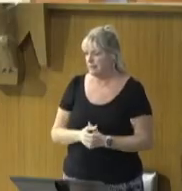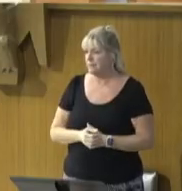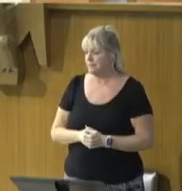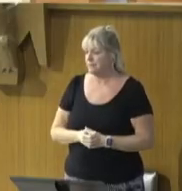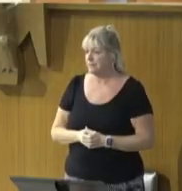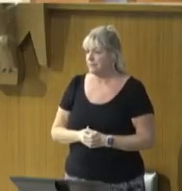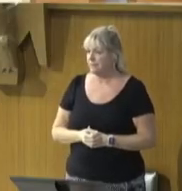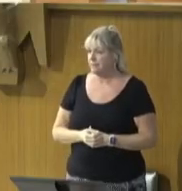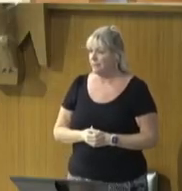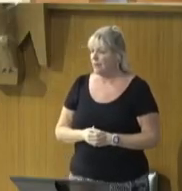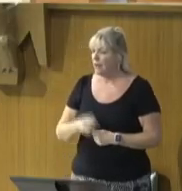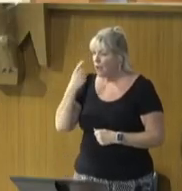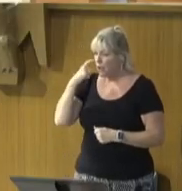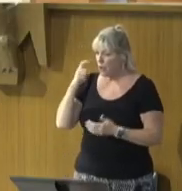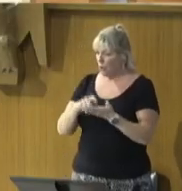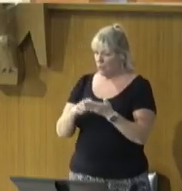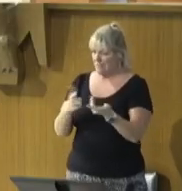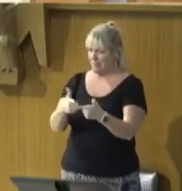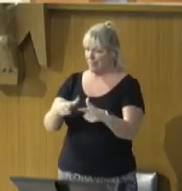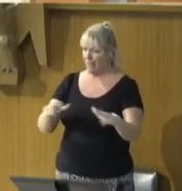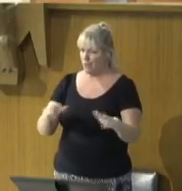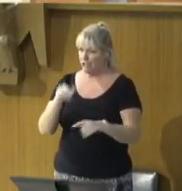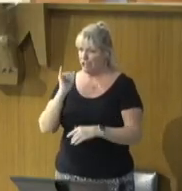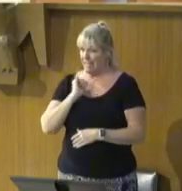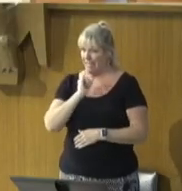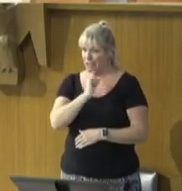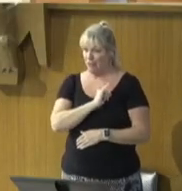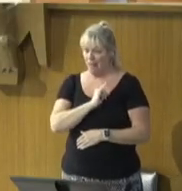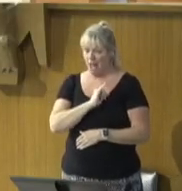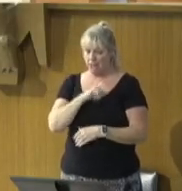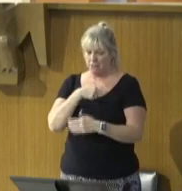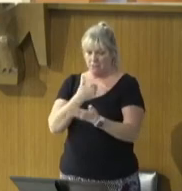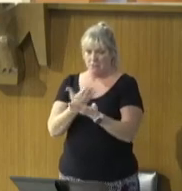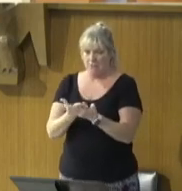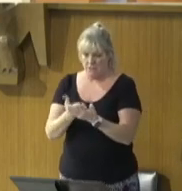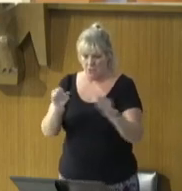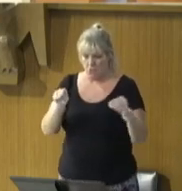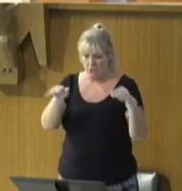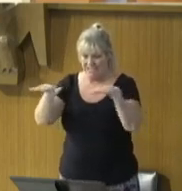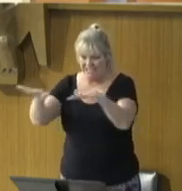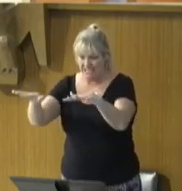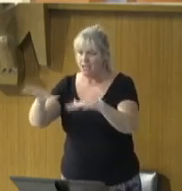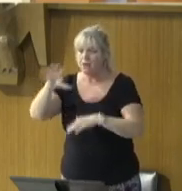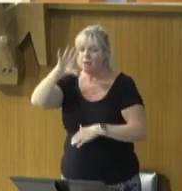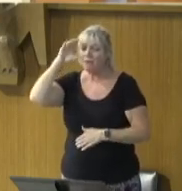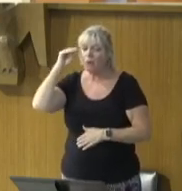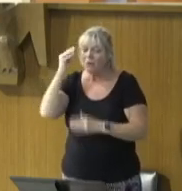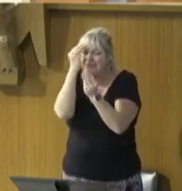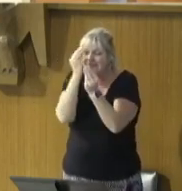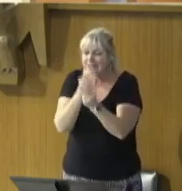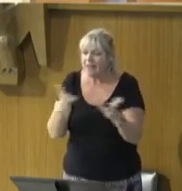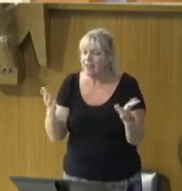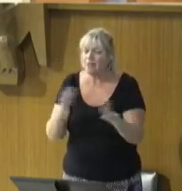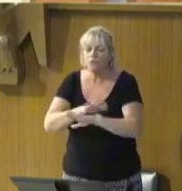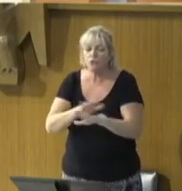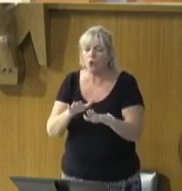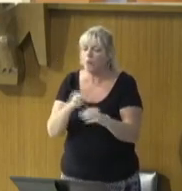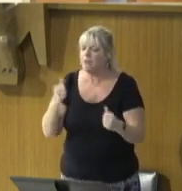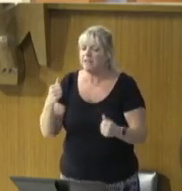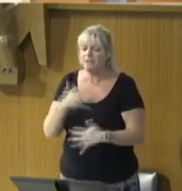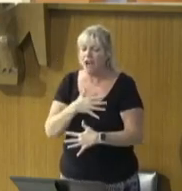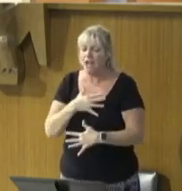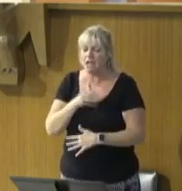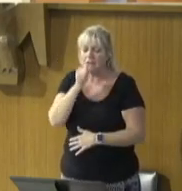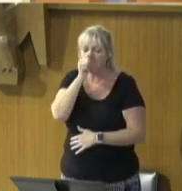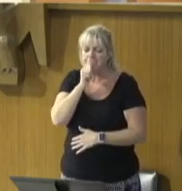Notice the language in our passage when the Israelites come up against the sea, they are told, do not be afraid, stand firm, and see